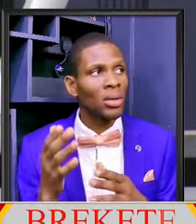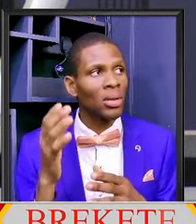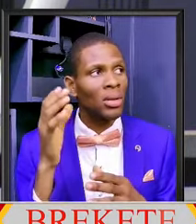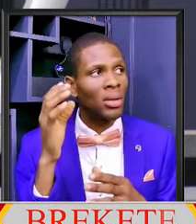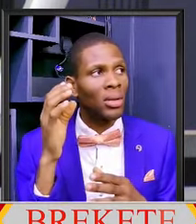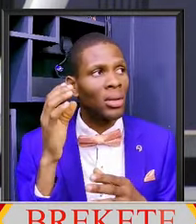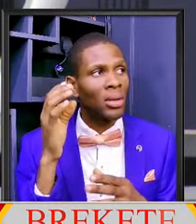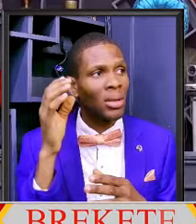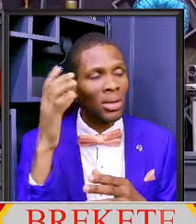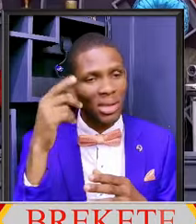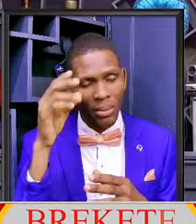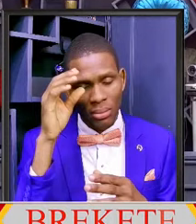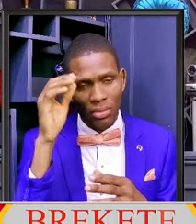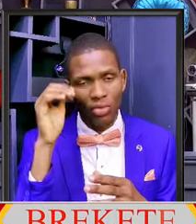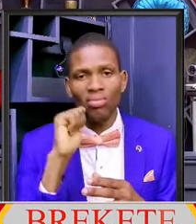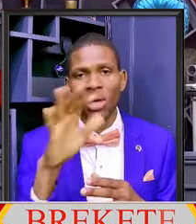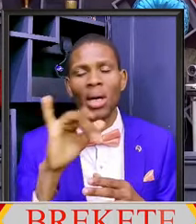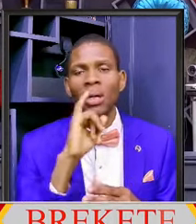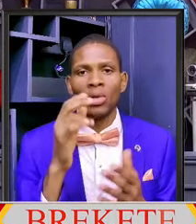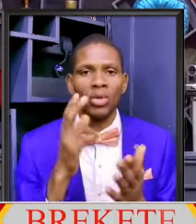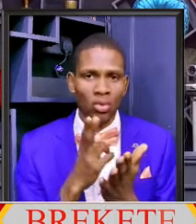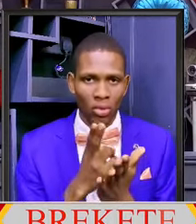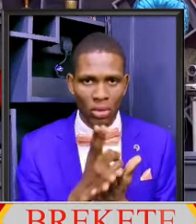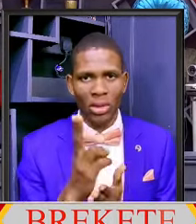de honest.